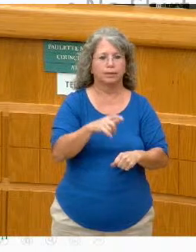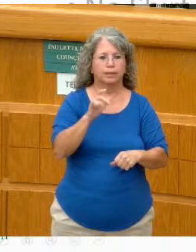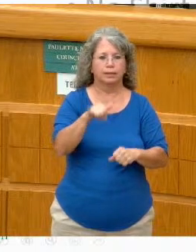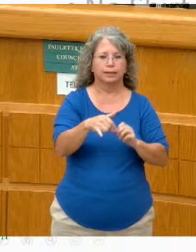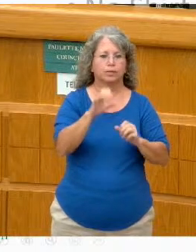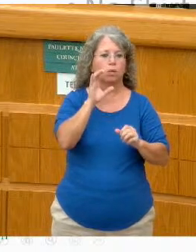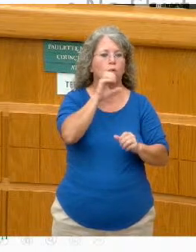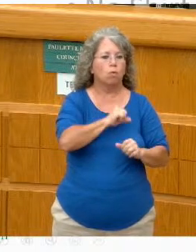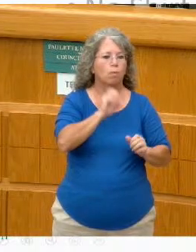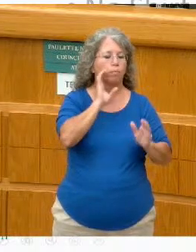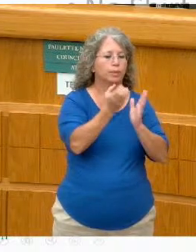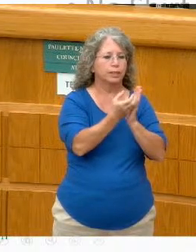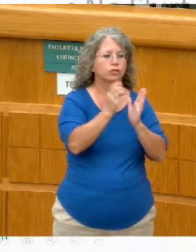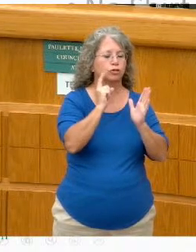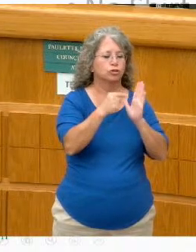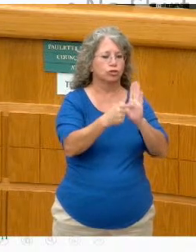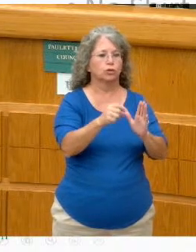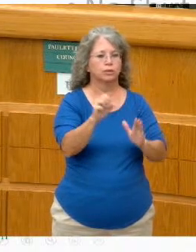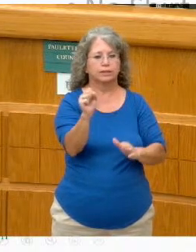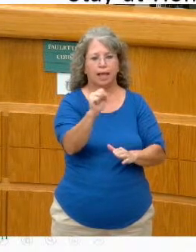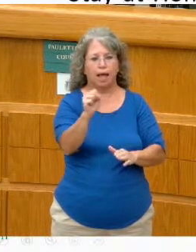wearing masks.